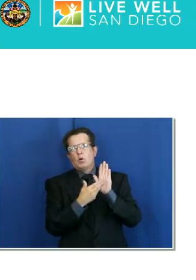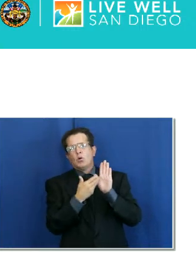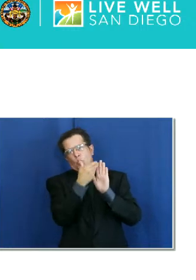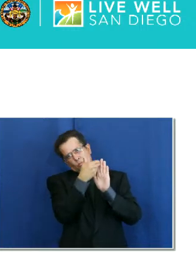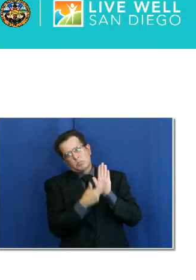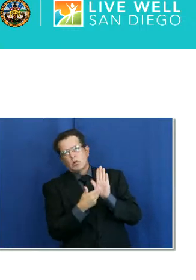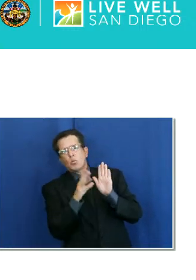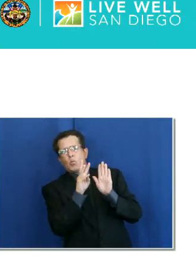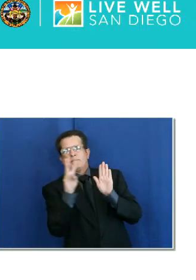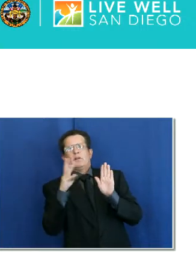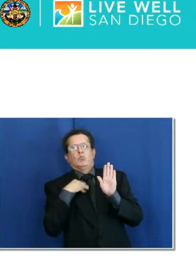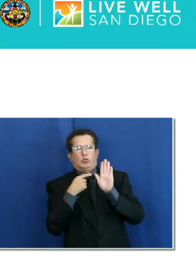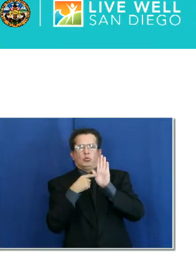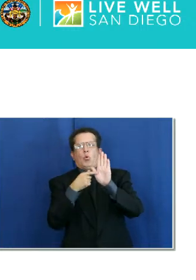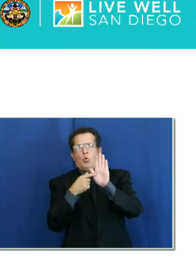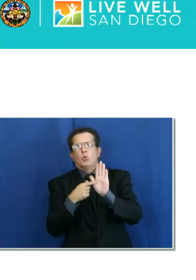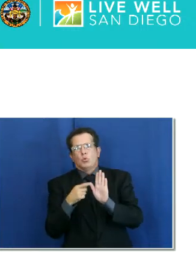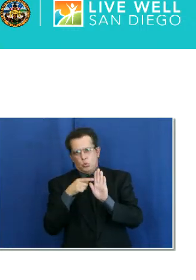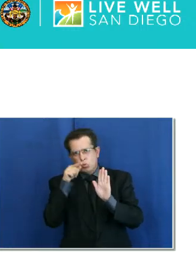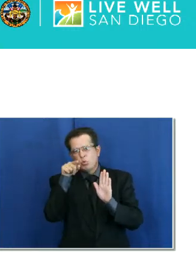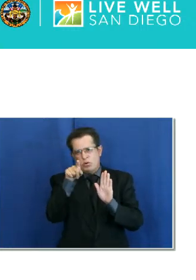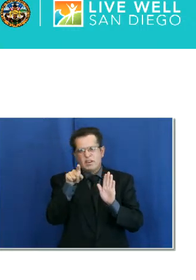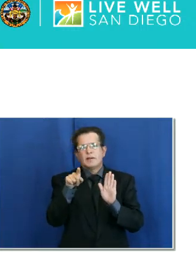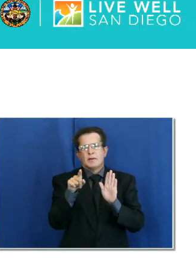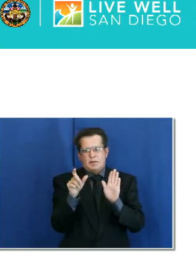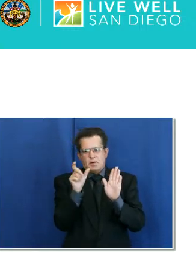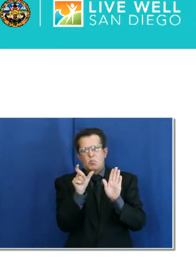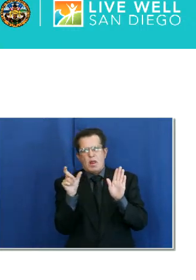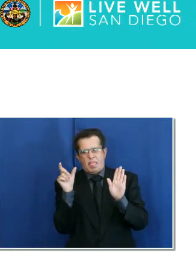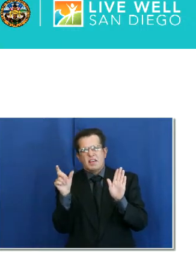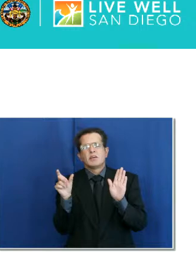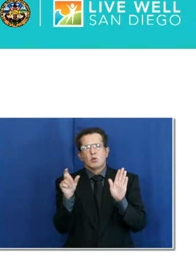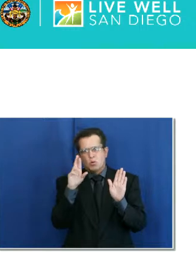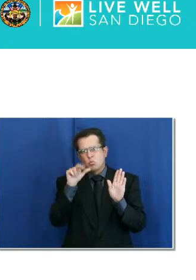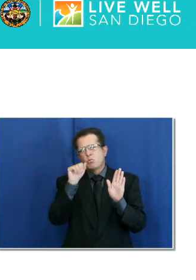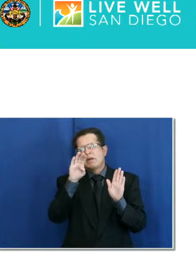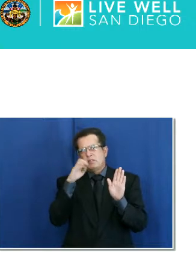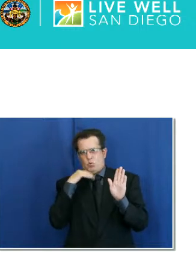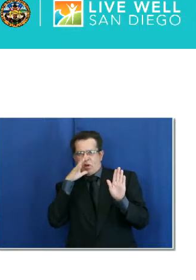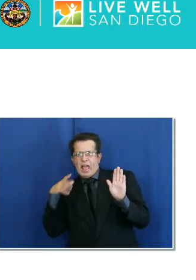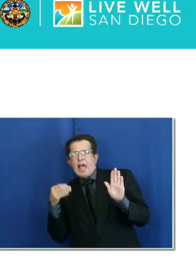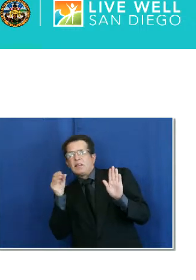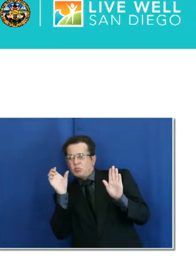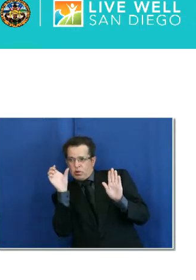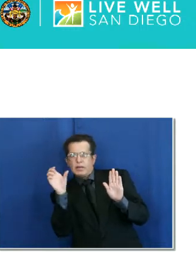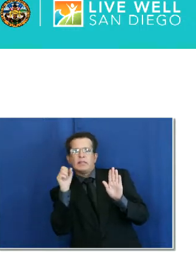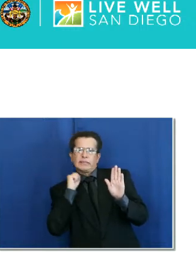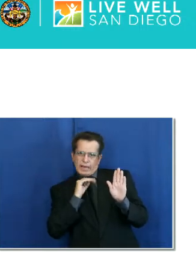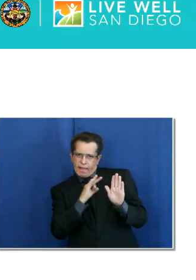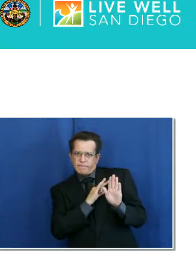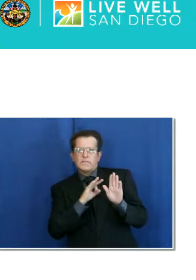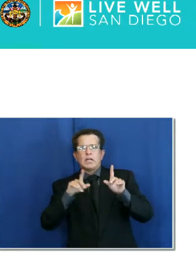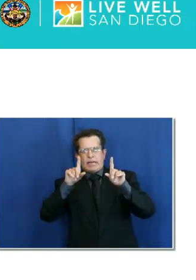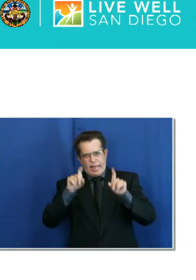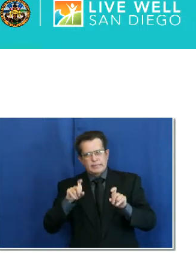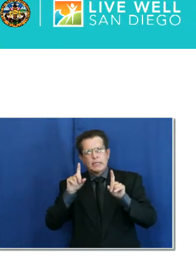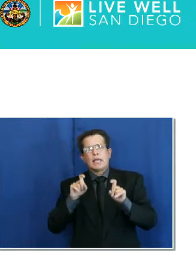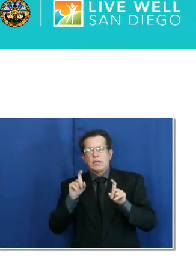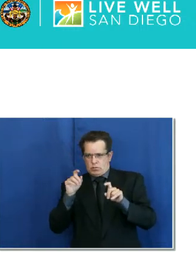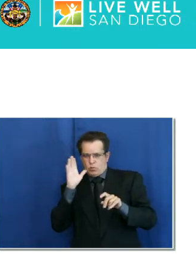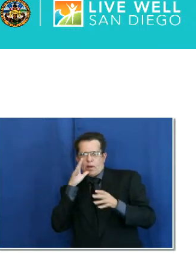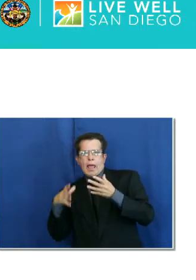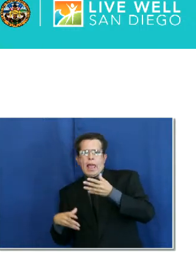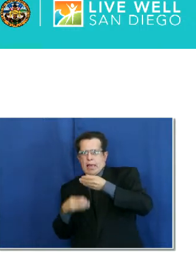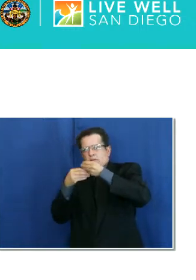COVID-19 webpage. And at the close of business today, additional information on testing, staffing, and geographic data will